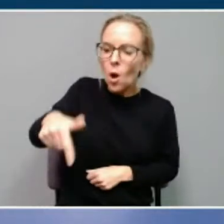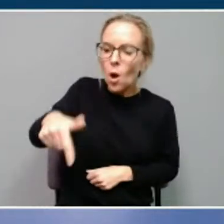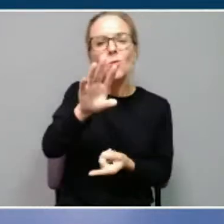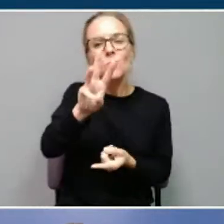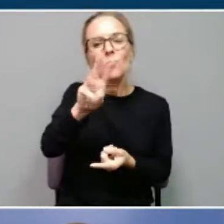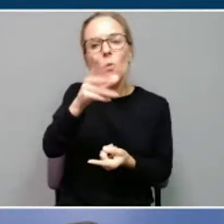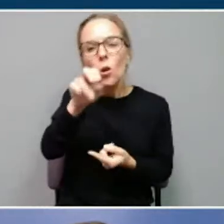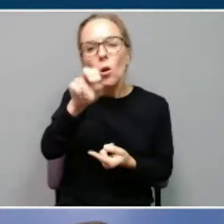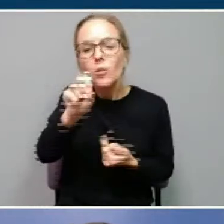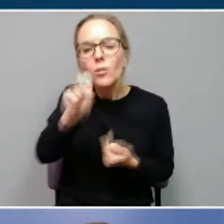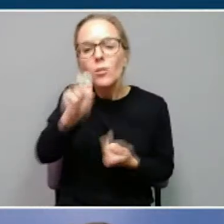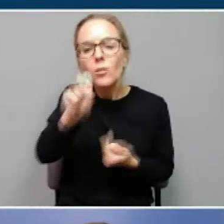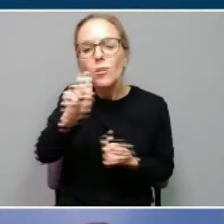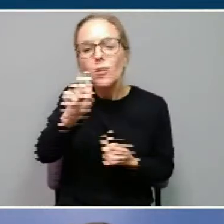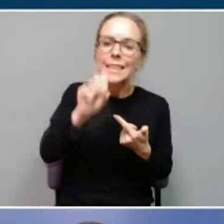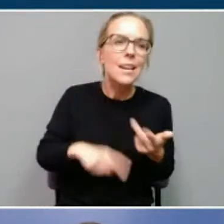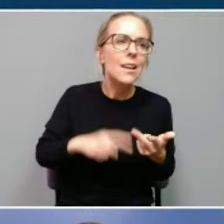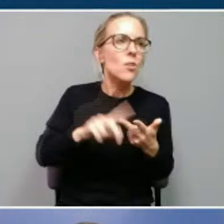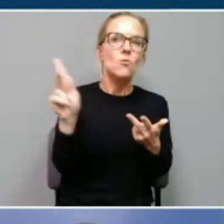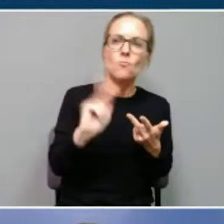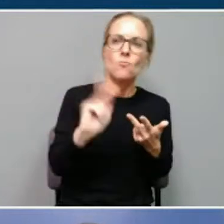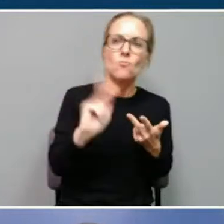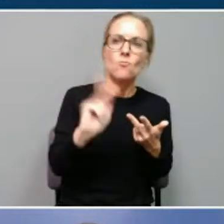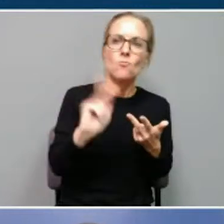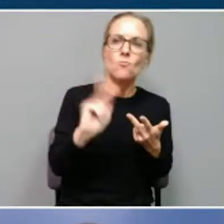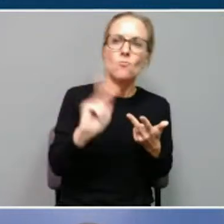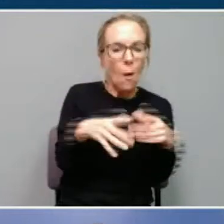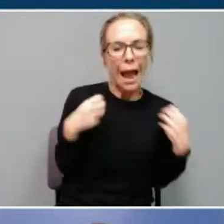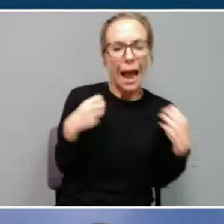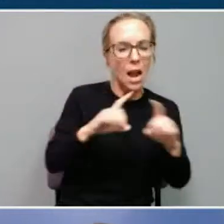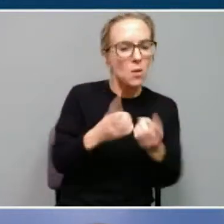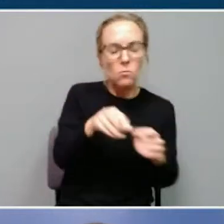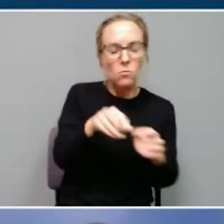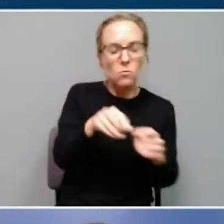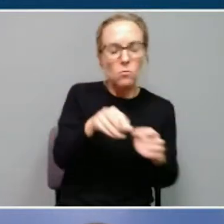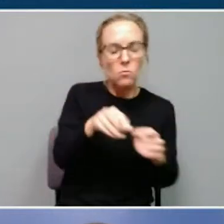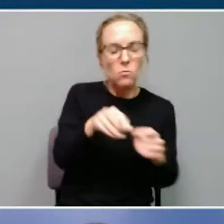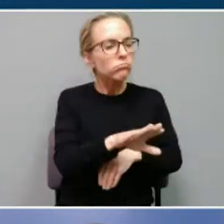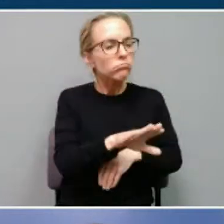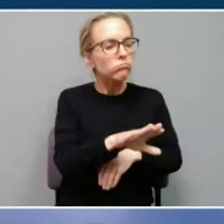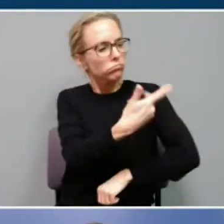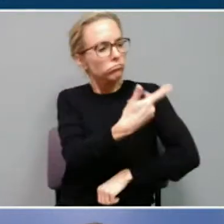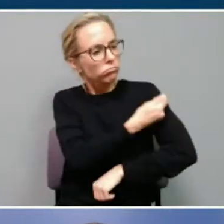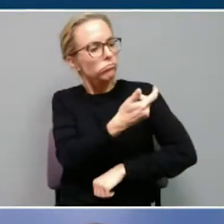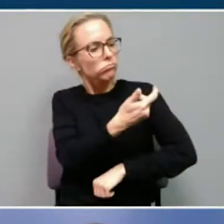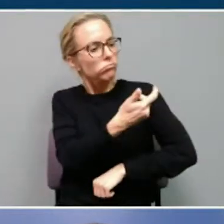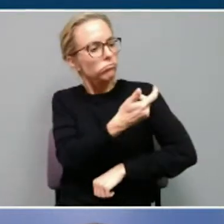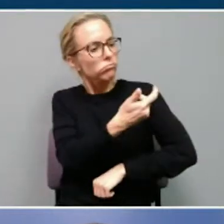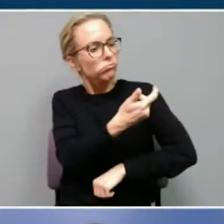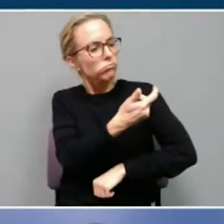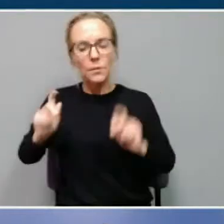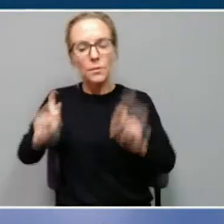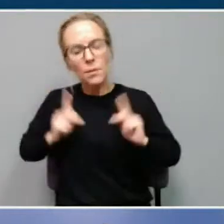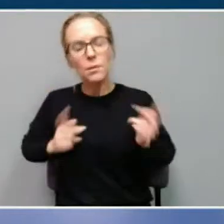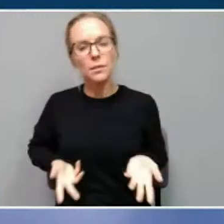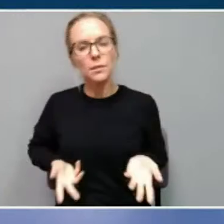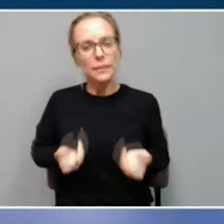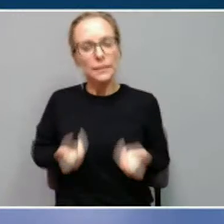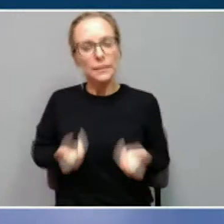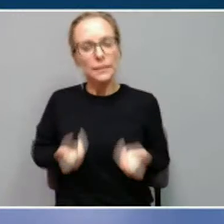their Kroger, their grocery store, their local health department, and just getting a shot to save humanity, to save